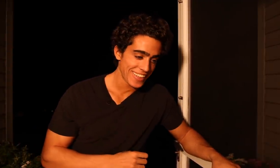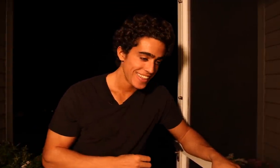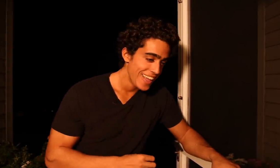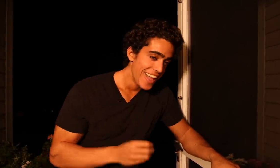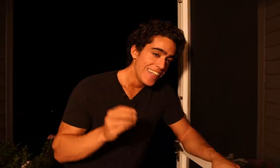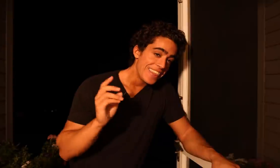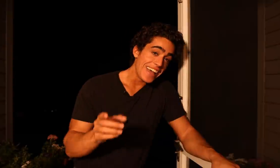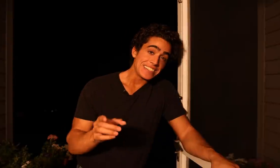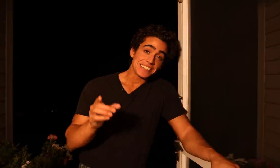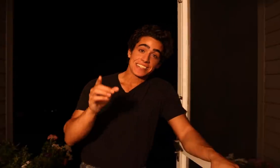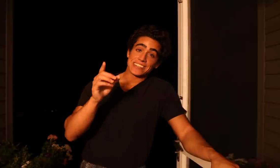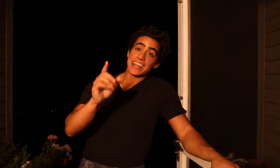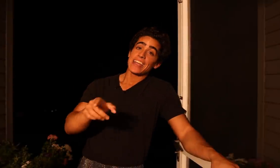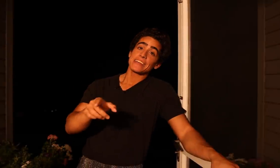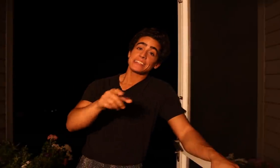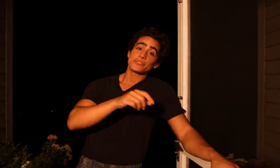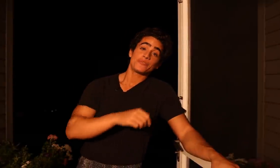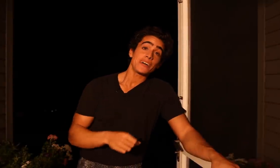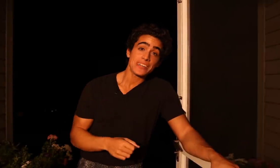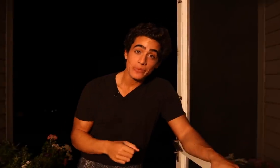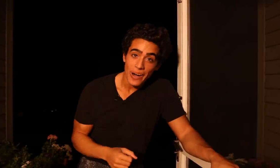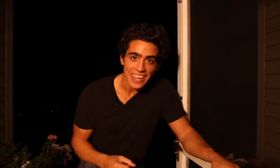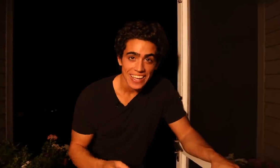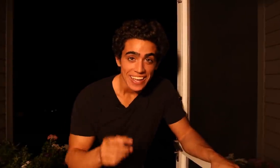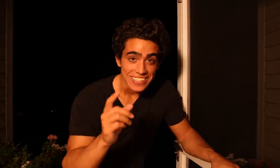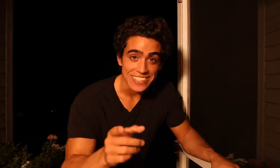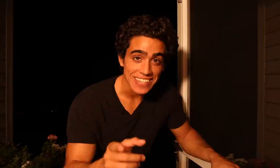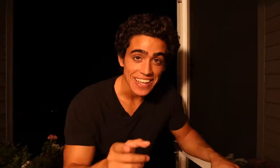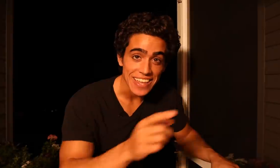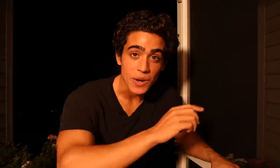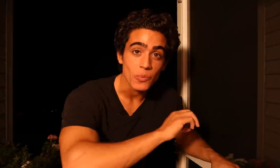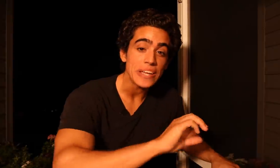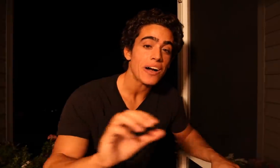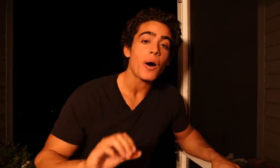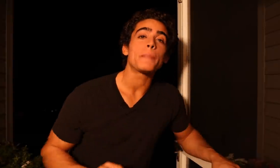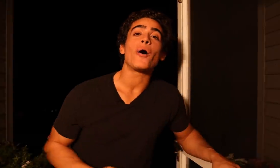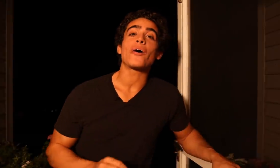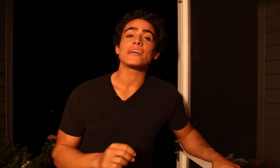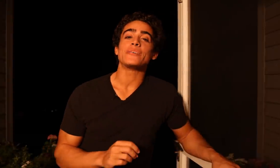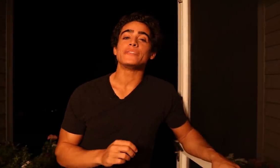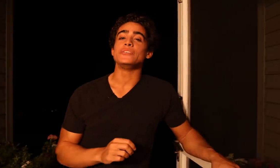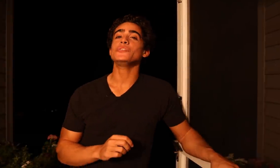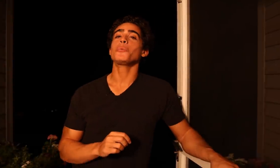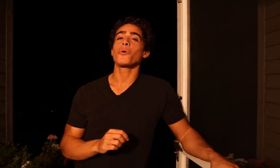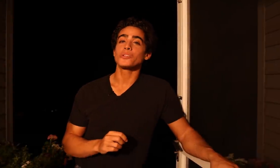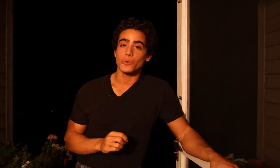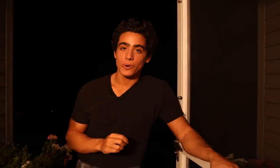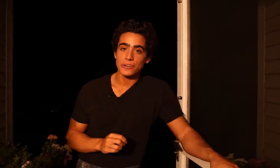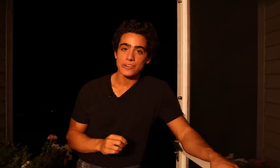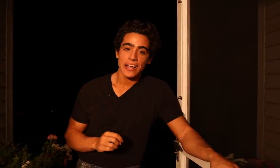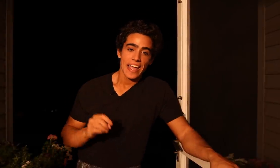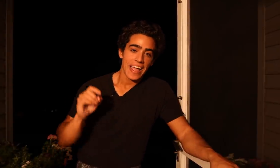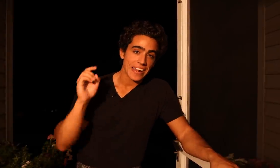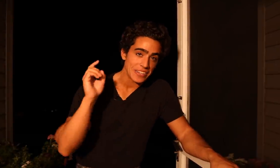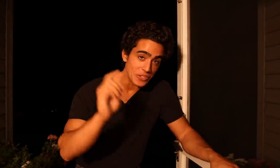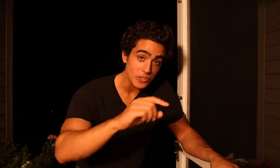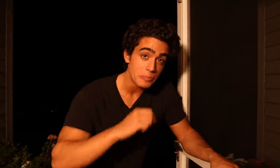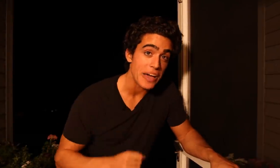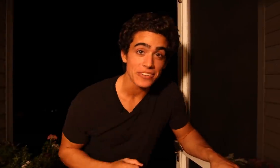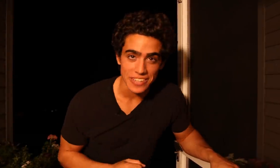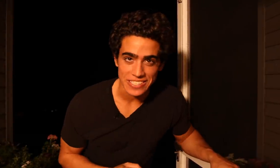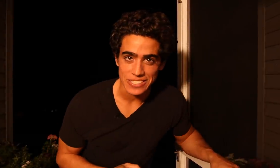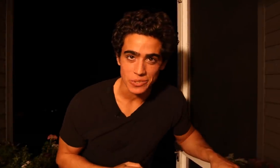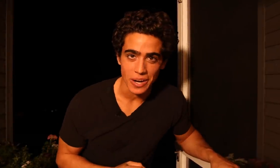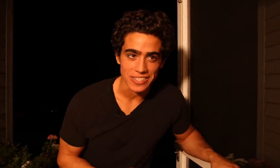that's a hilarious fucking way to say that we are part of the new world order and